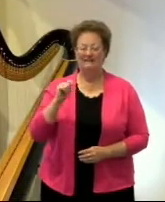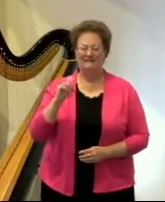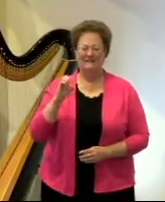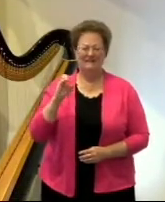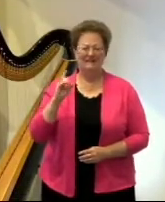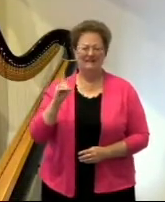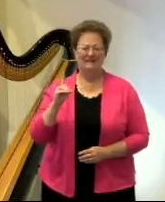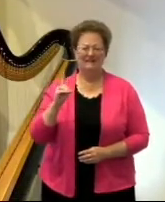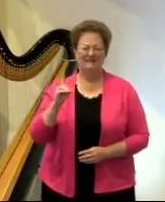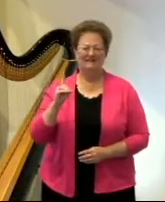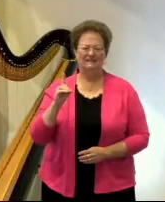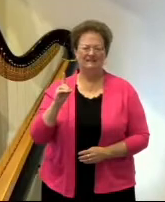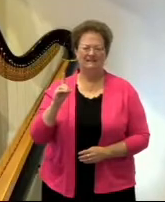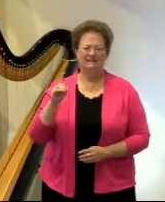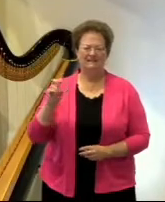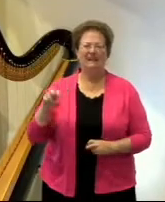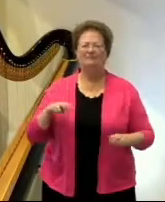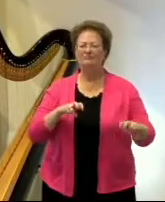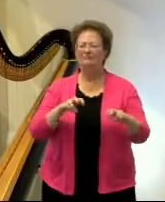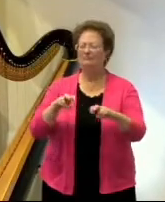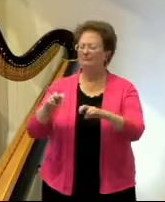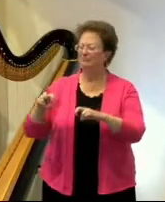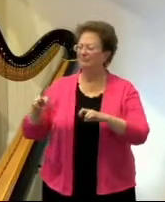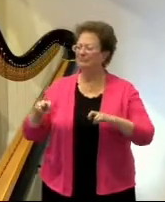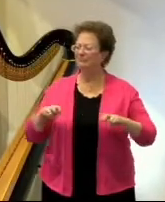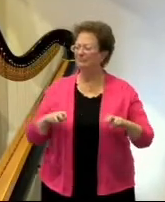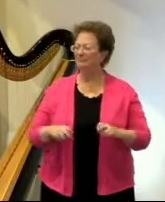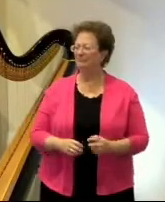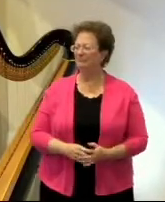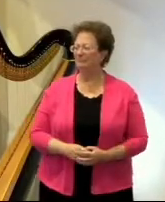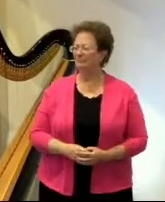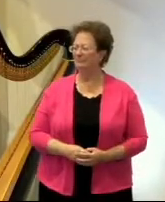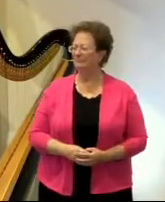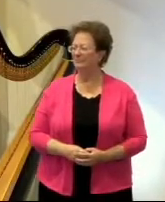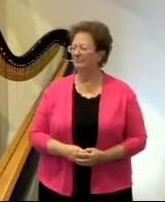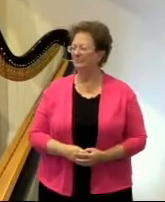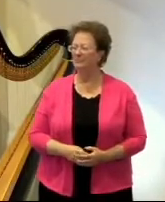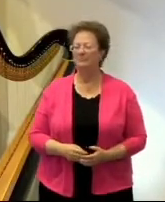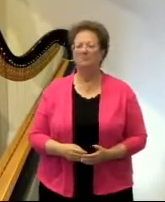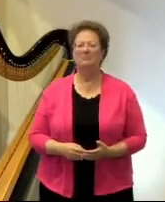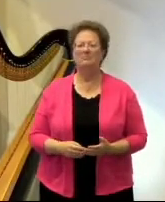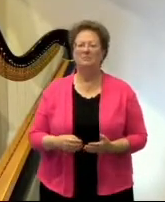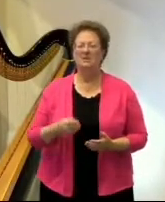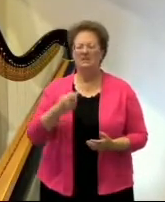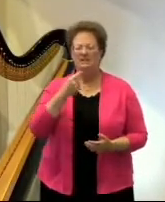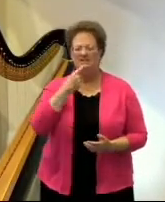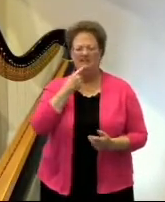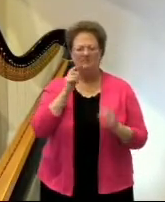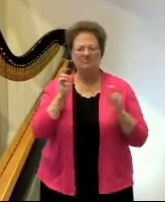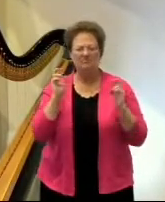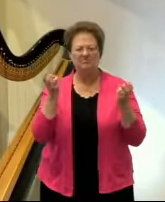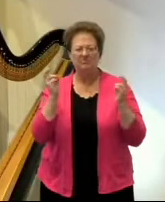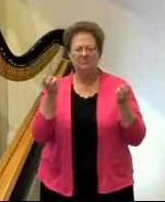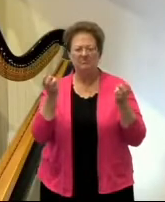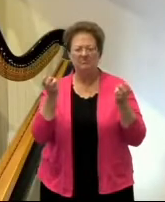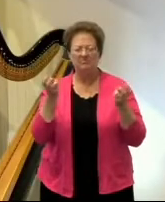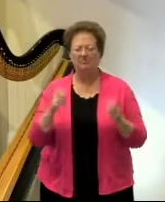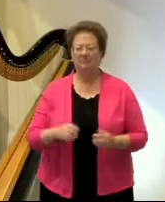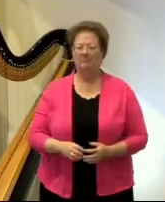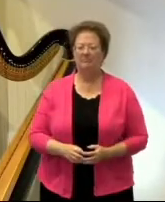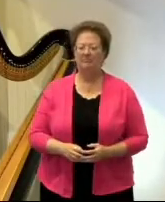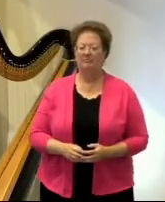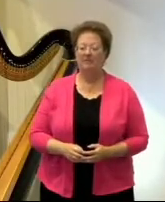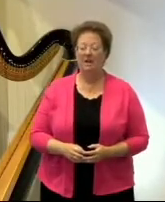silly little phrase which became very popular, especially among young people, at least young people at that time. One of the two, I forget